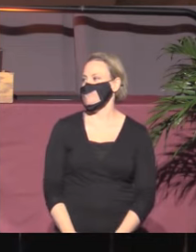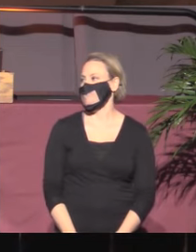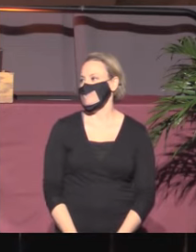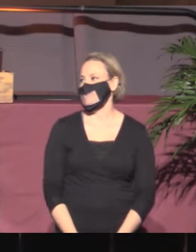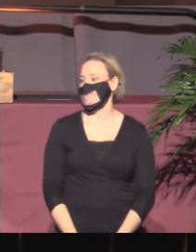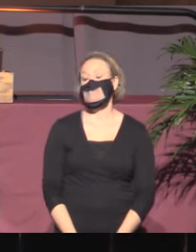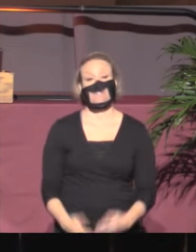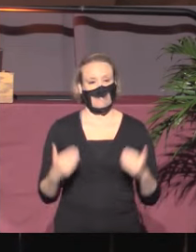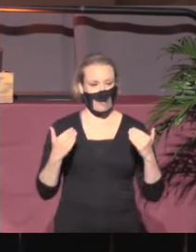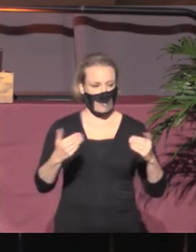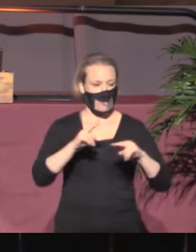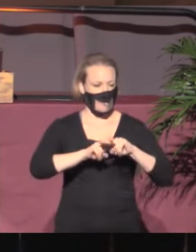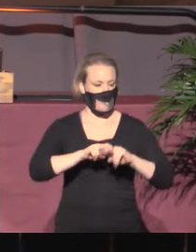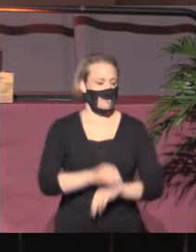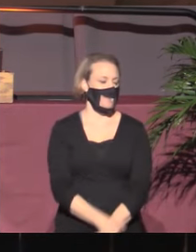You may be seated.